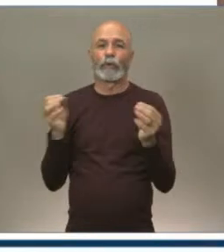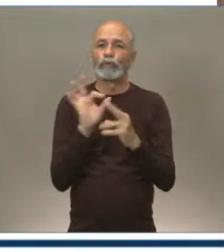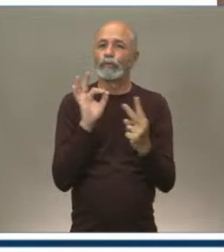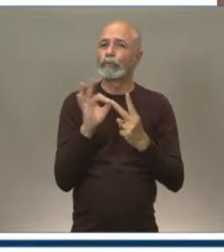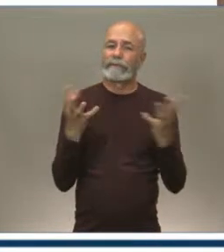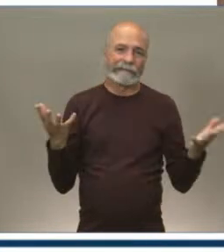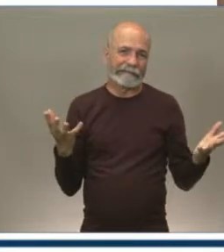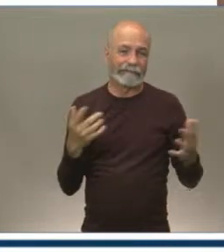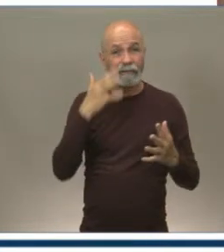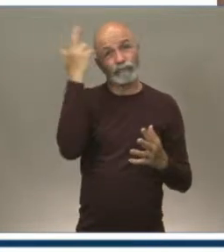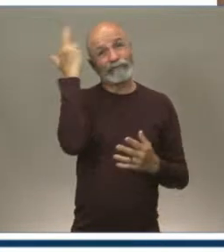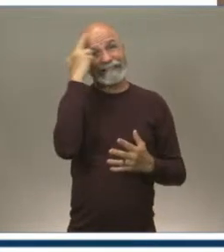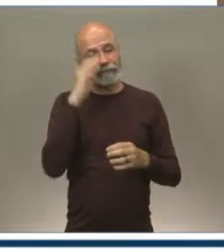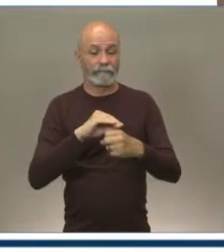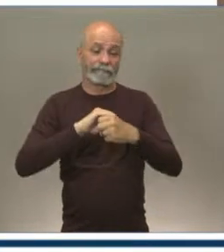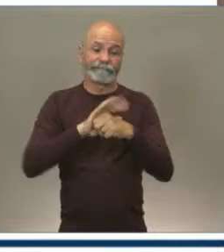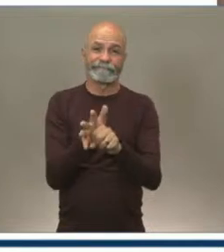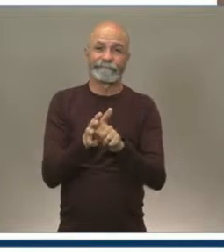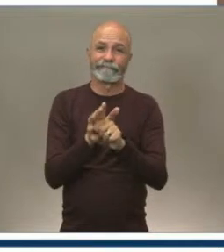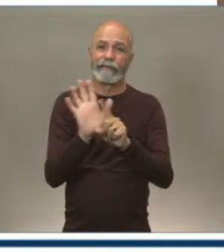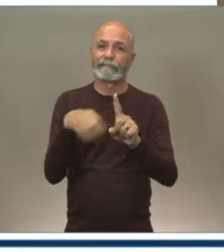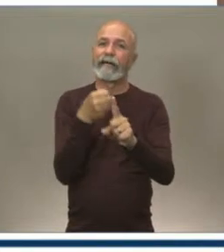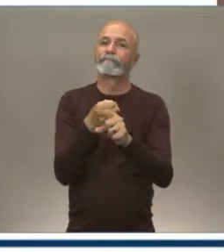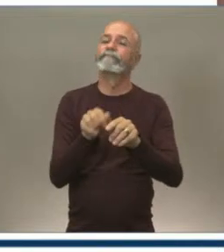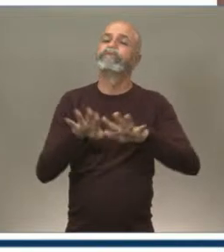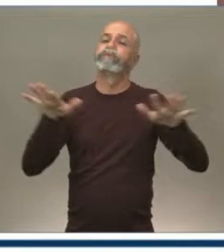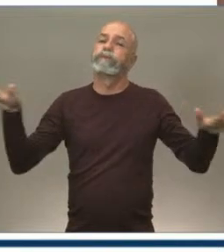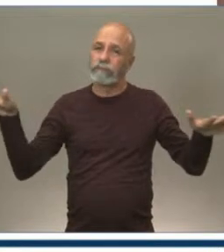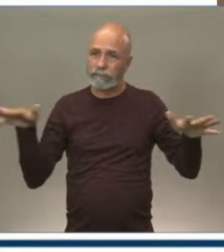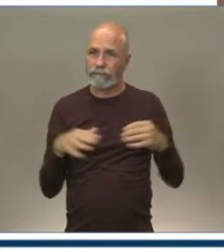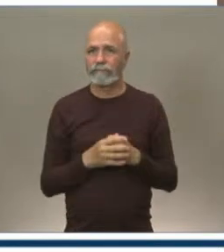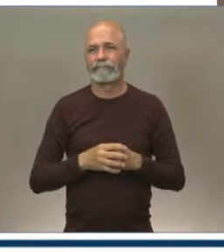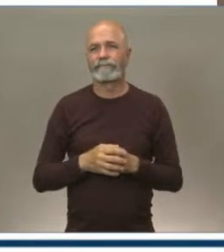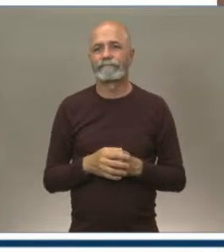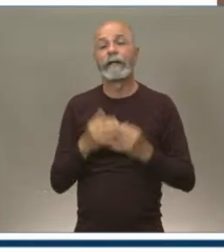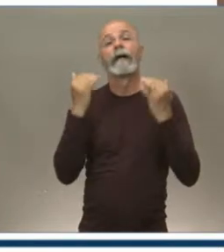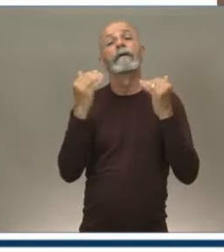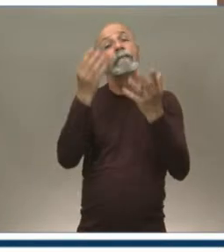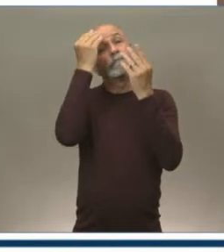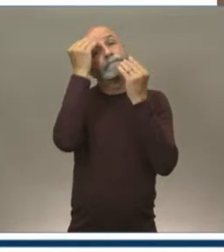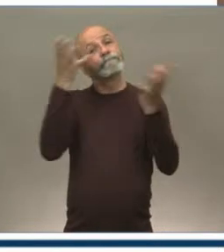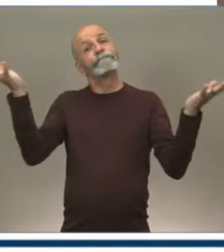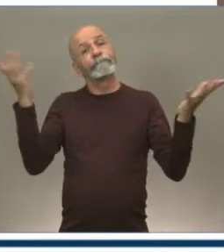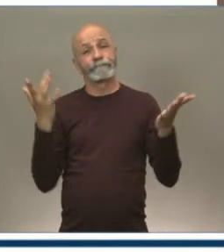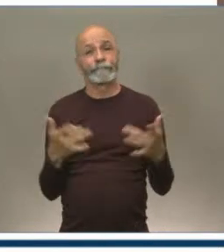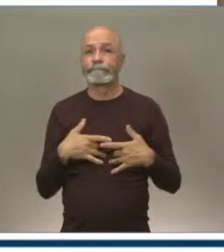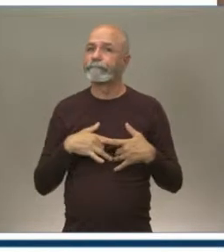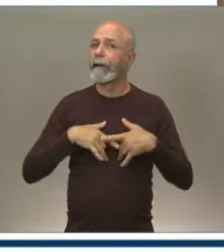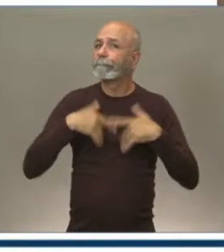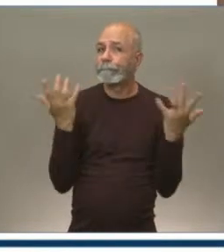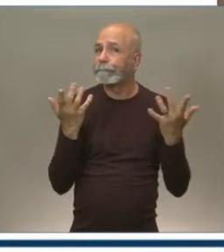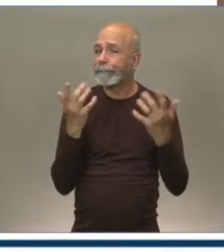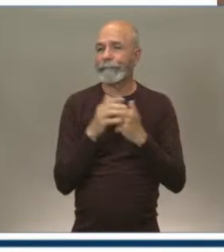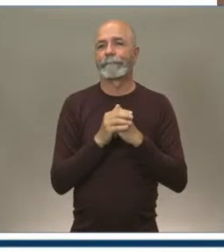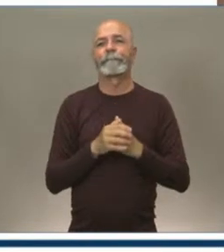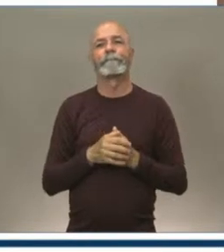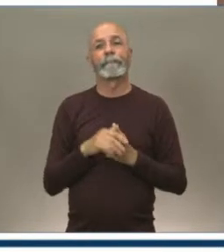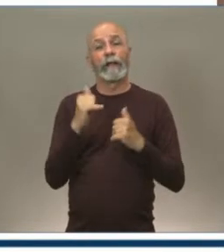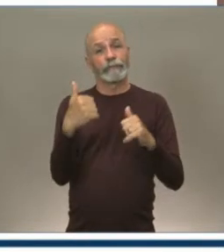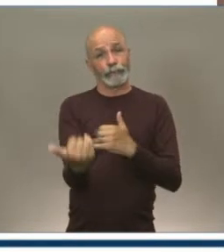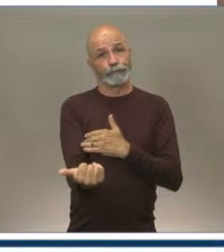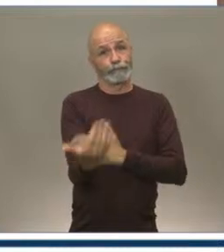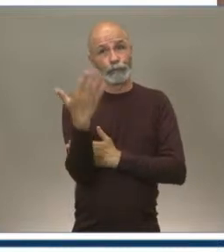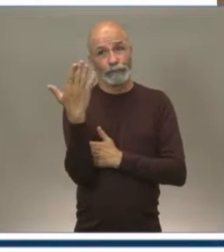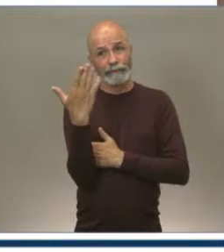COVID-19. I also want to provide just a brief update on the outbreak in one of our hospital units. As of this morning, we have